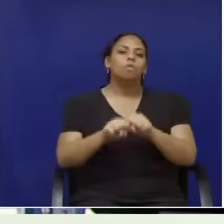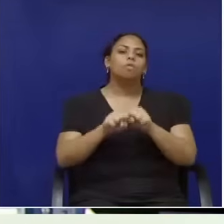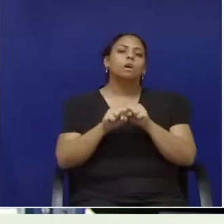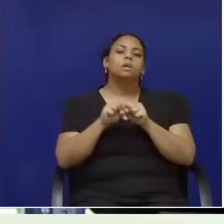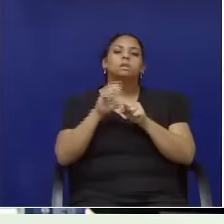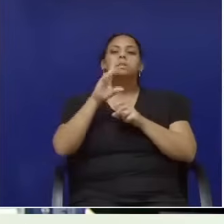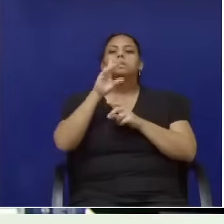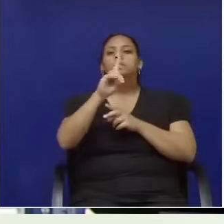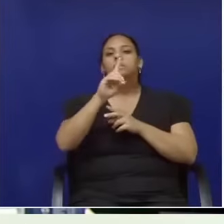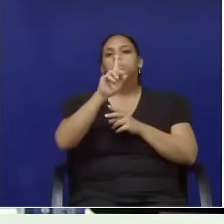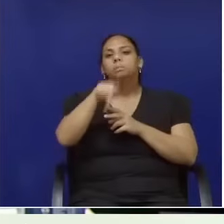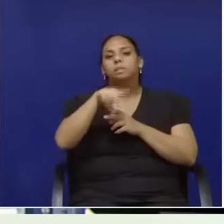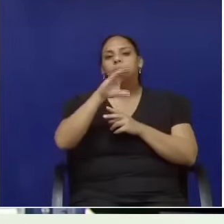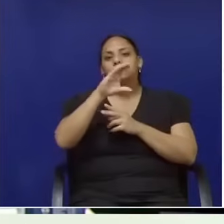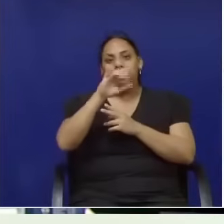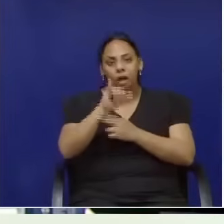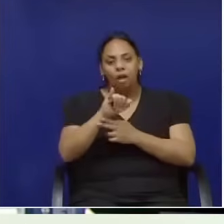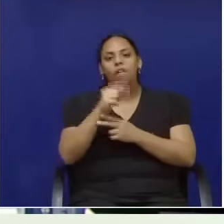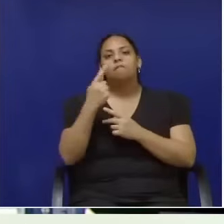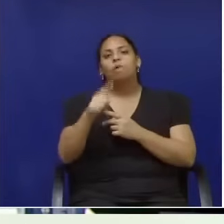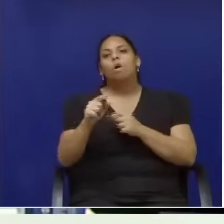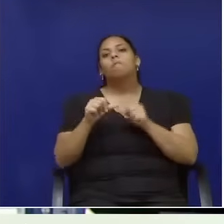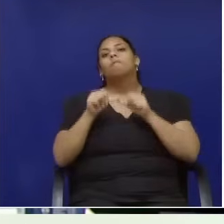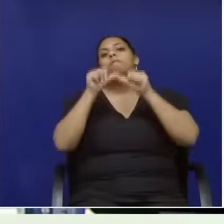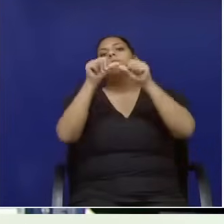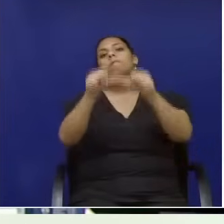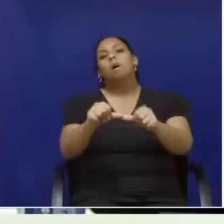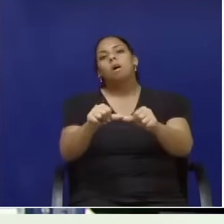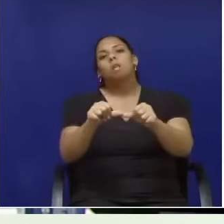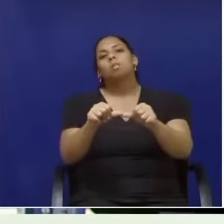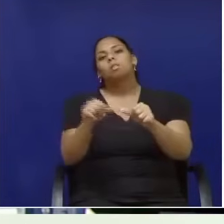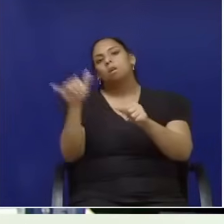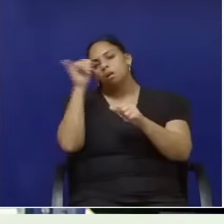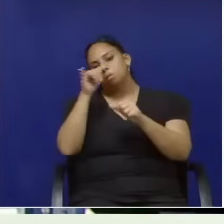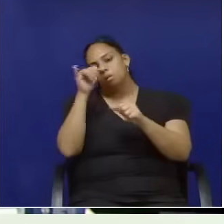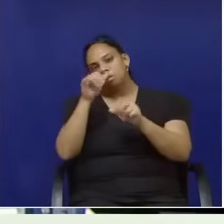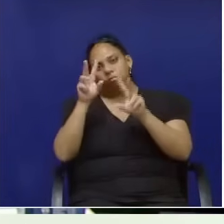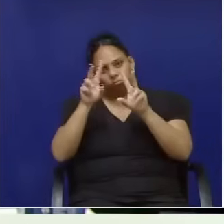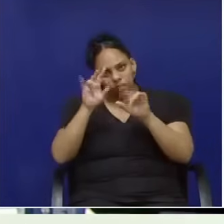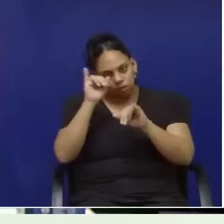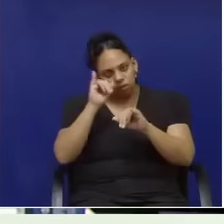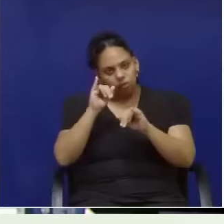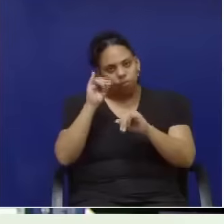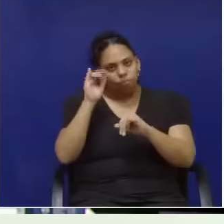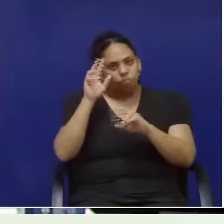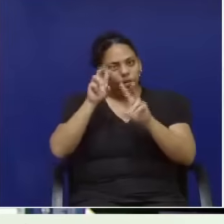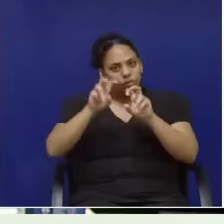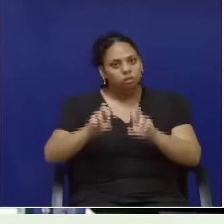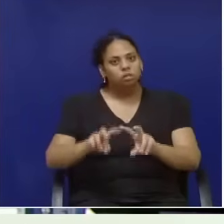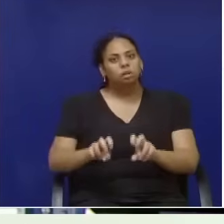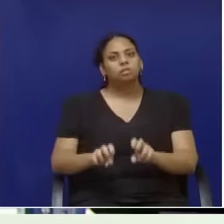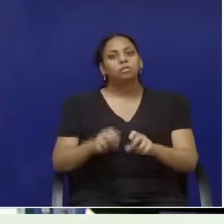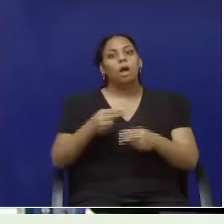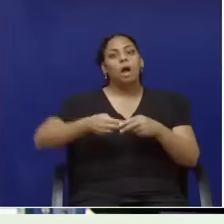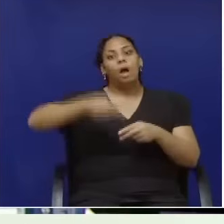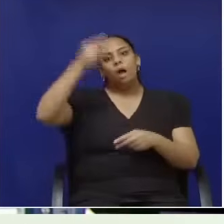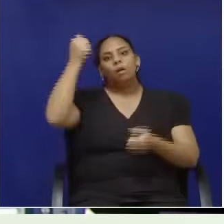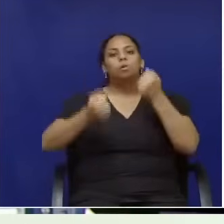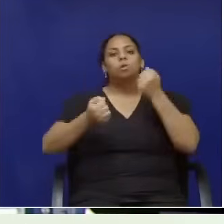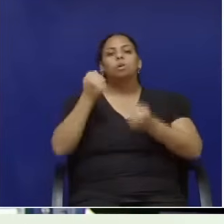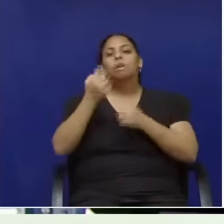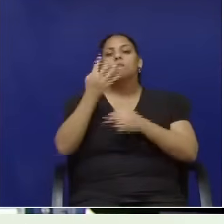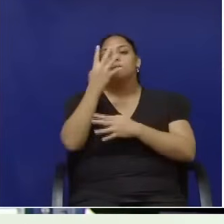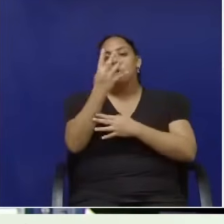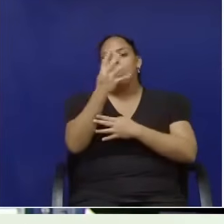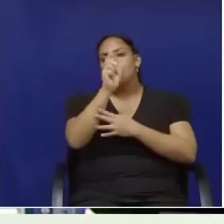DPCI for further criminal investigation. The investigations relating to the Pretoria High Court involving 4